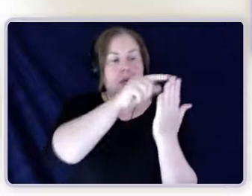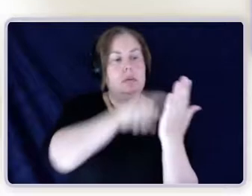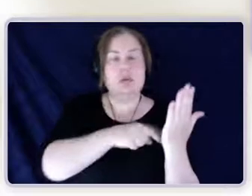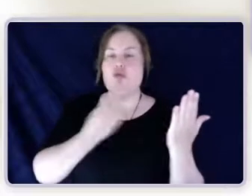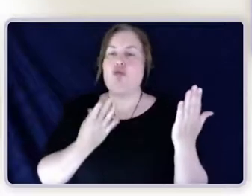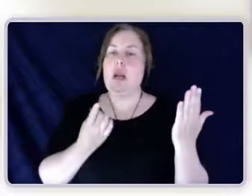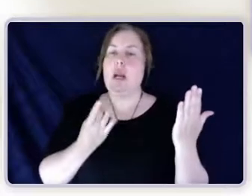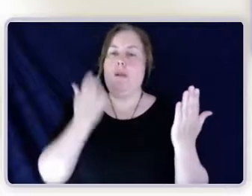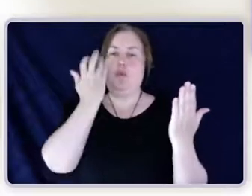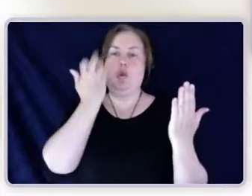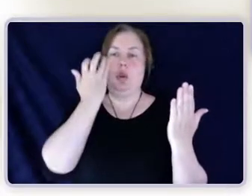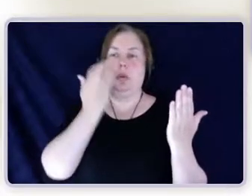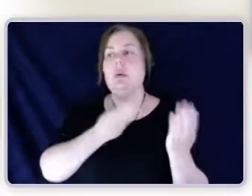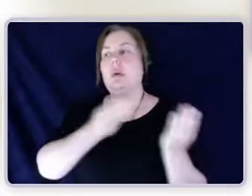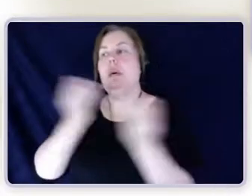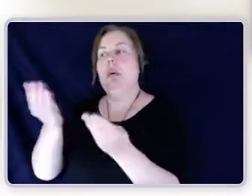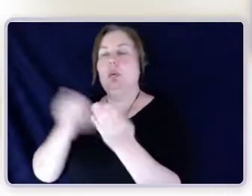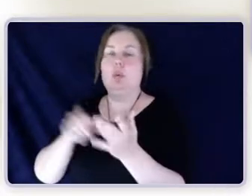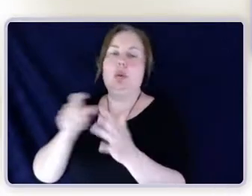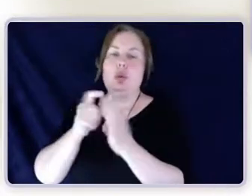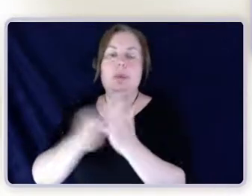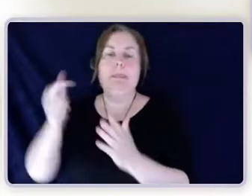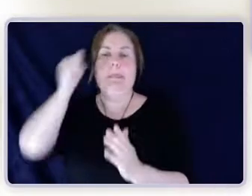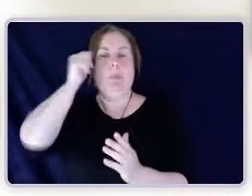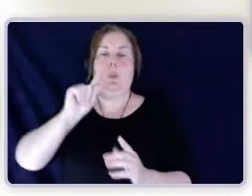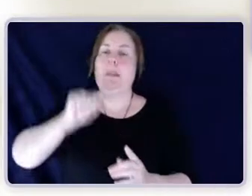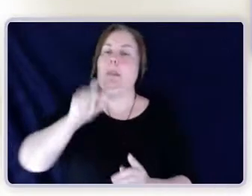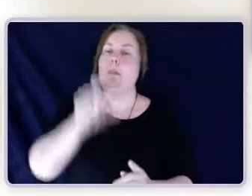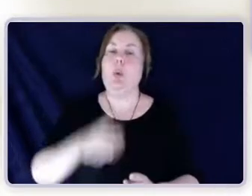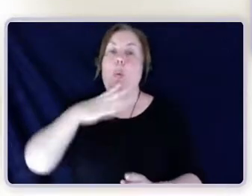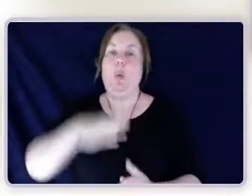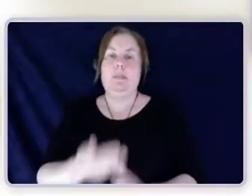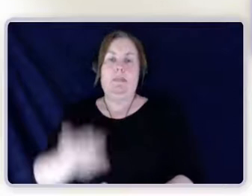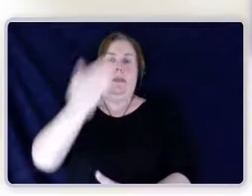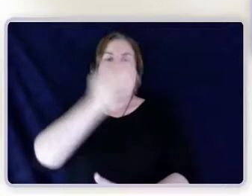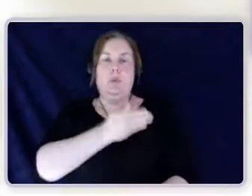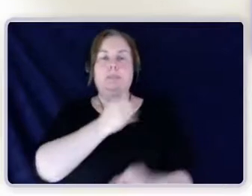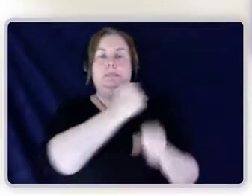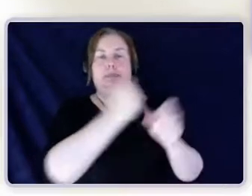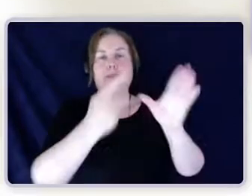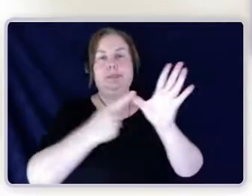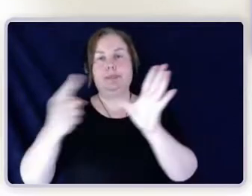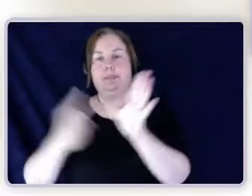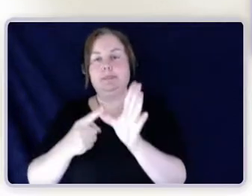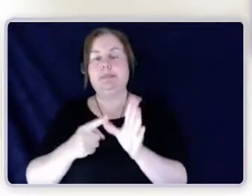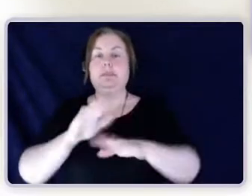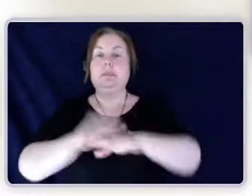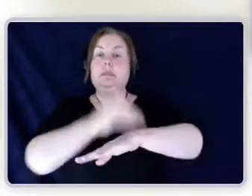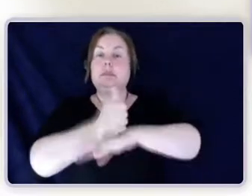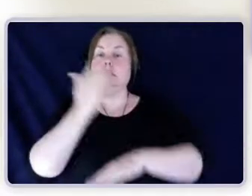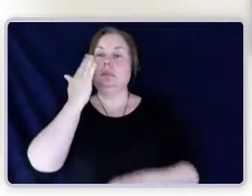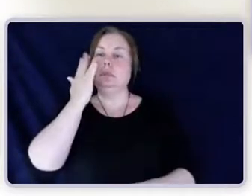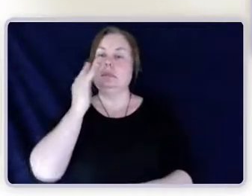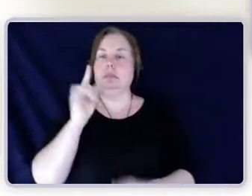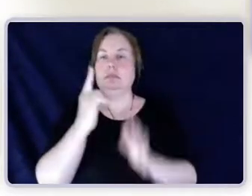So as Melissa pointed out before, the GAA came into effect on the 1st of March this year.